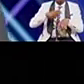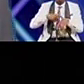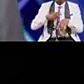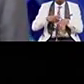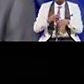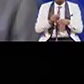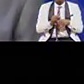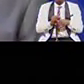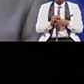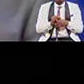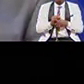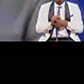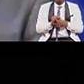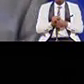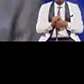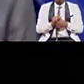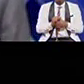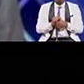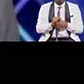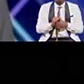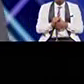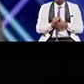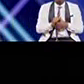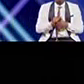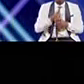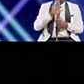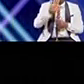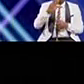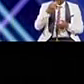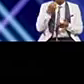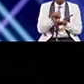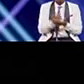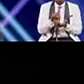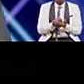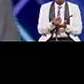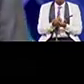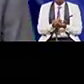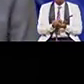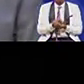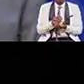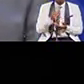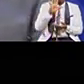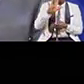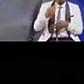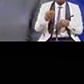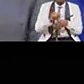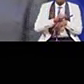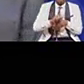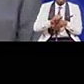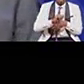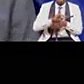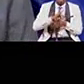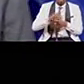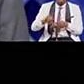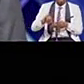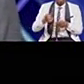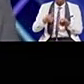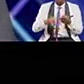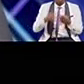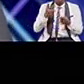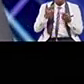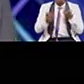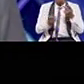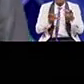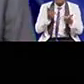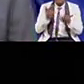your talent, your treasure, your training to visit and